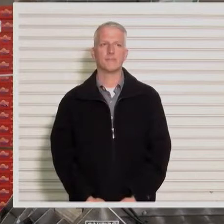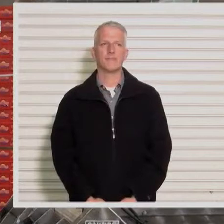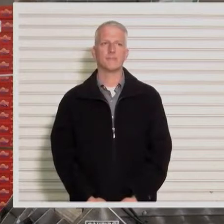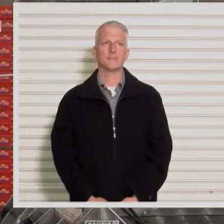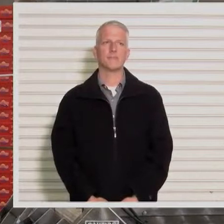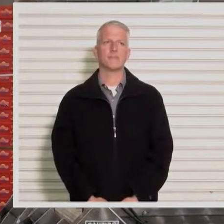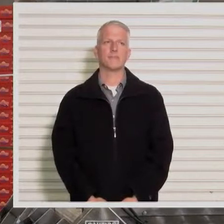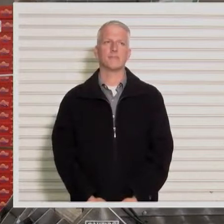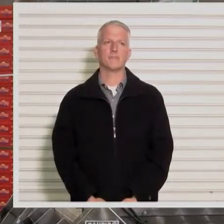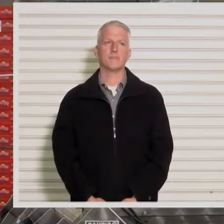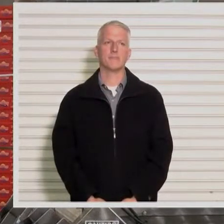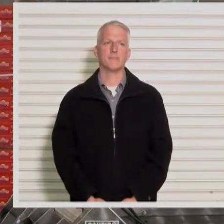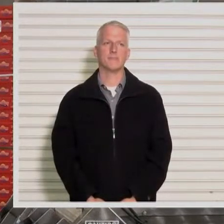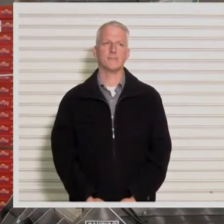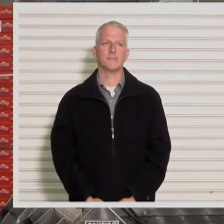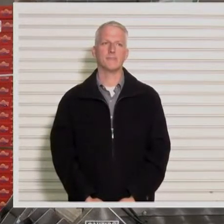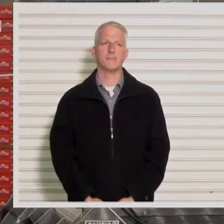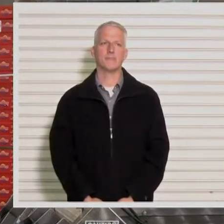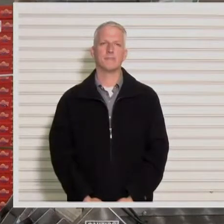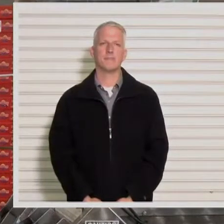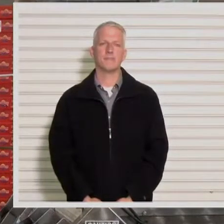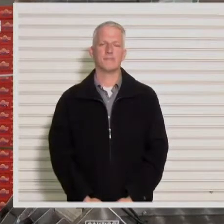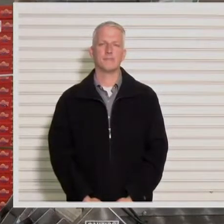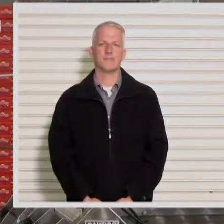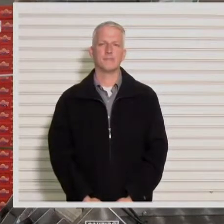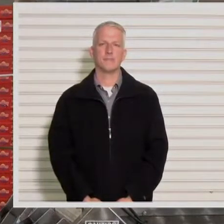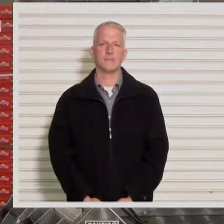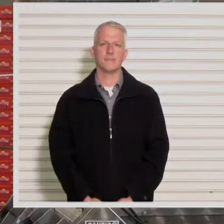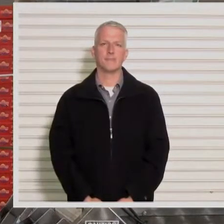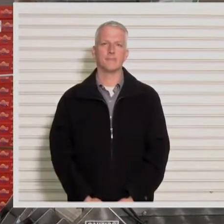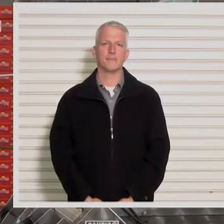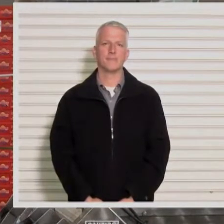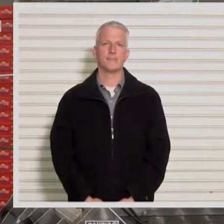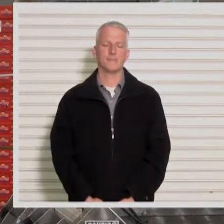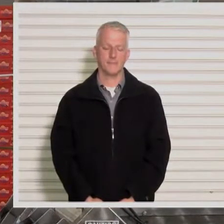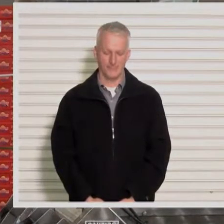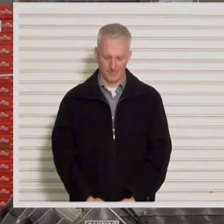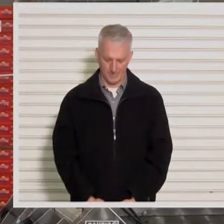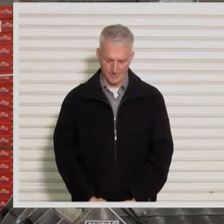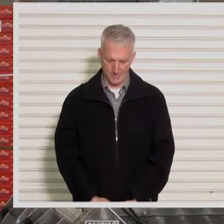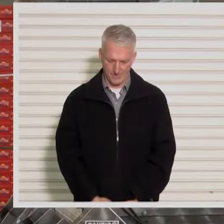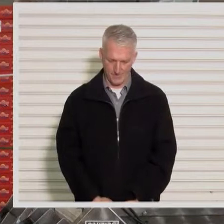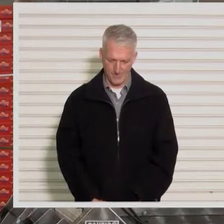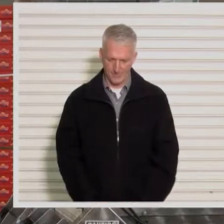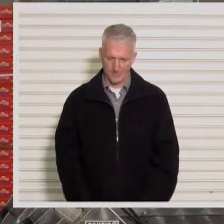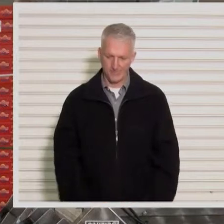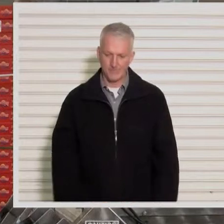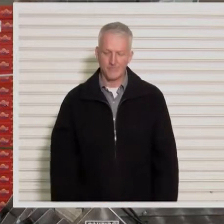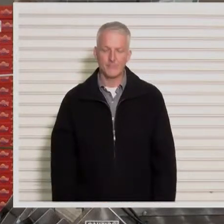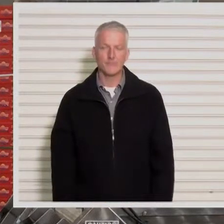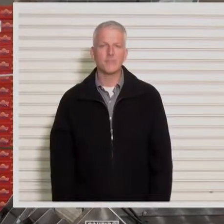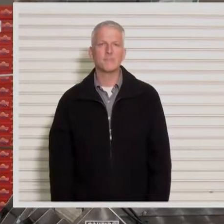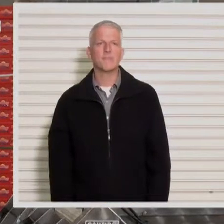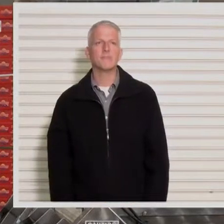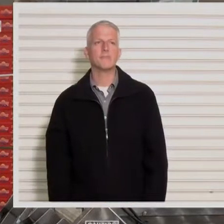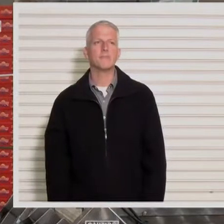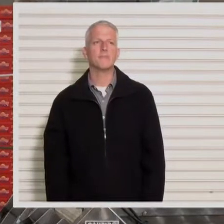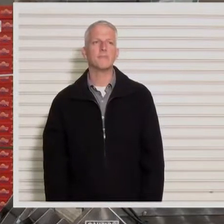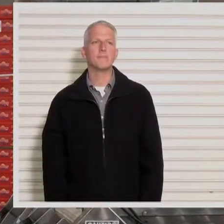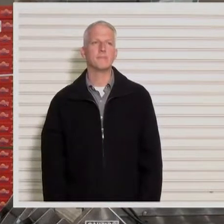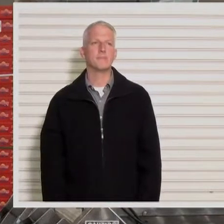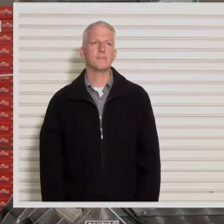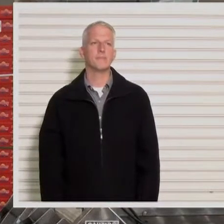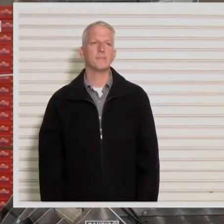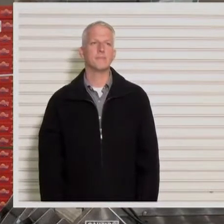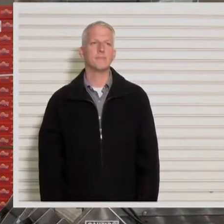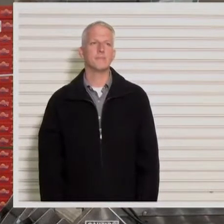su decisión decisiva en los primeros de la pandemia, salvó a millones de personas que estaban en peligro de